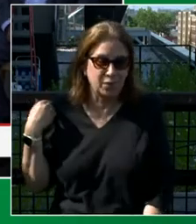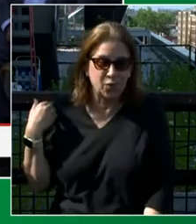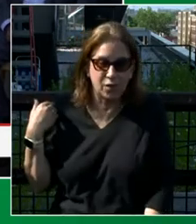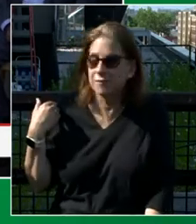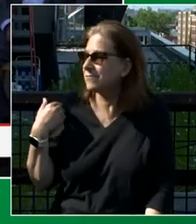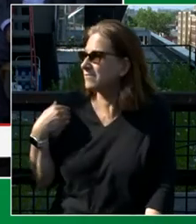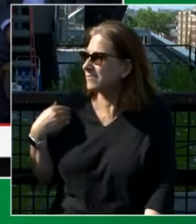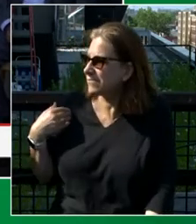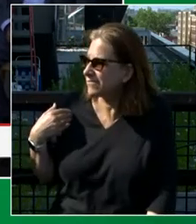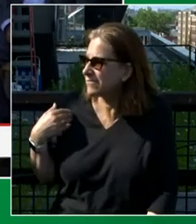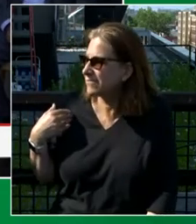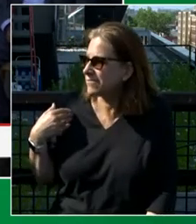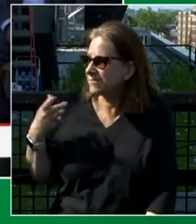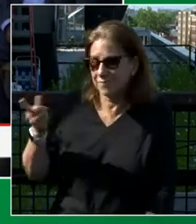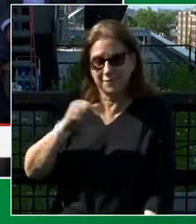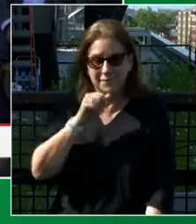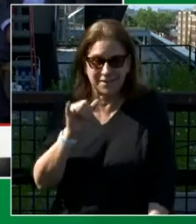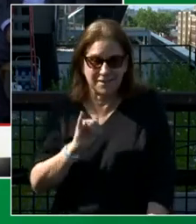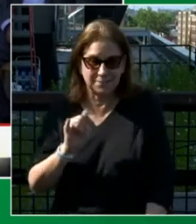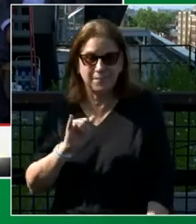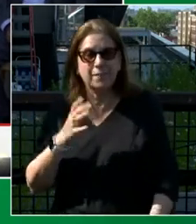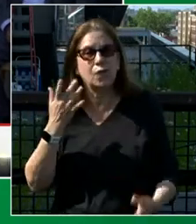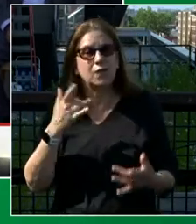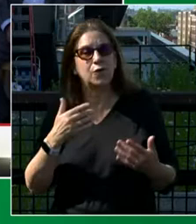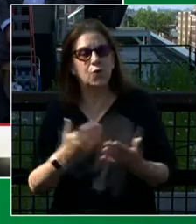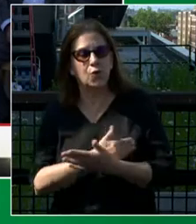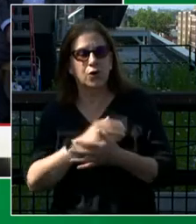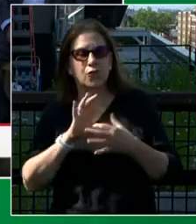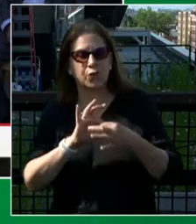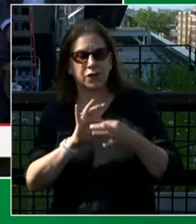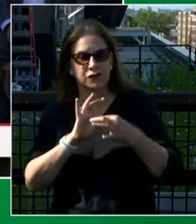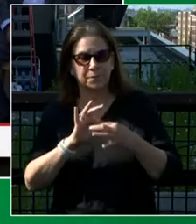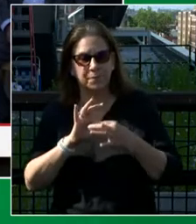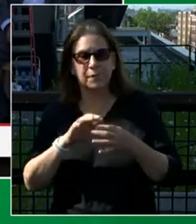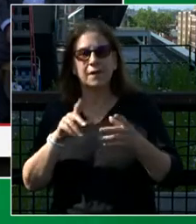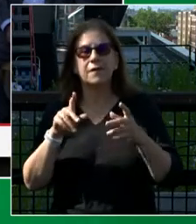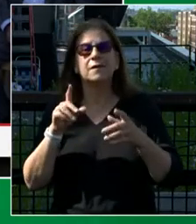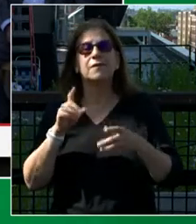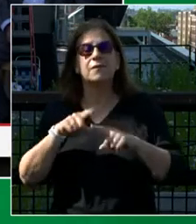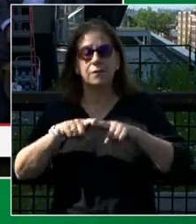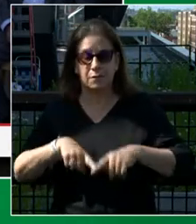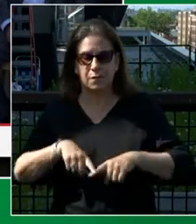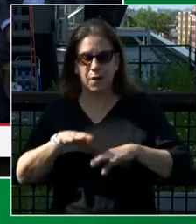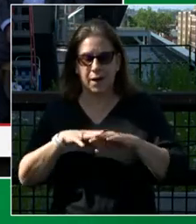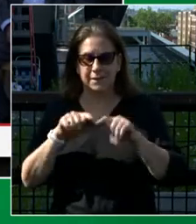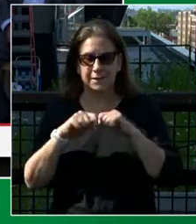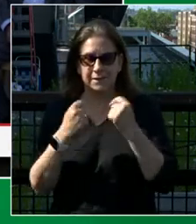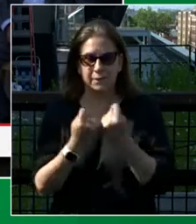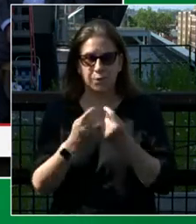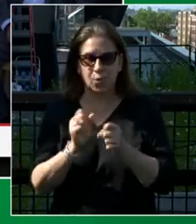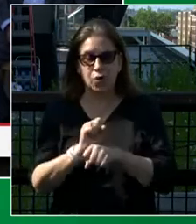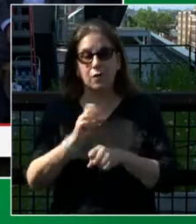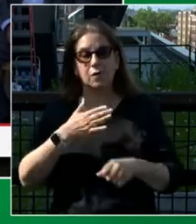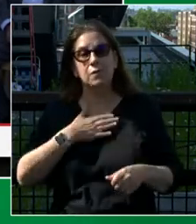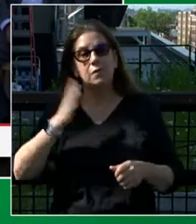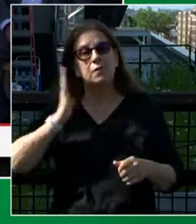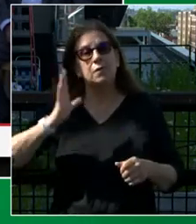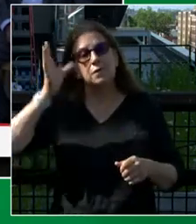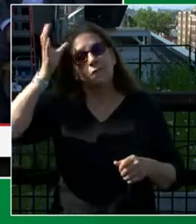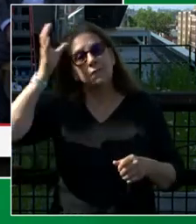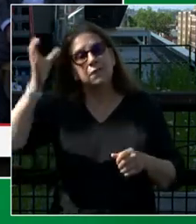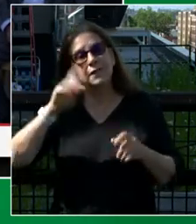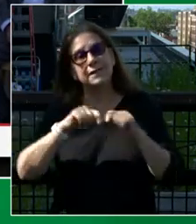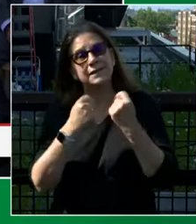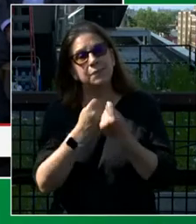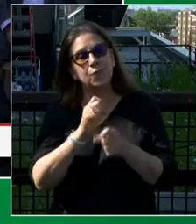kind of connection. So teamwork means something a lot different now when you begin to bring in all of the other things that are